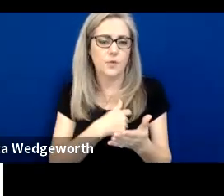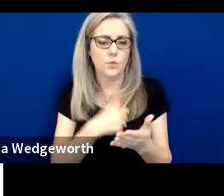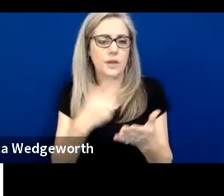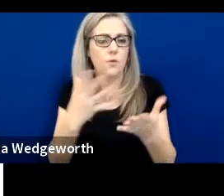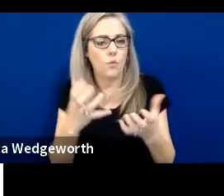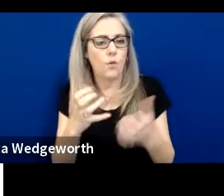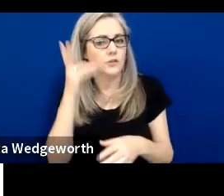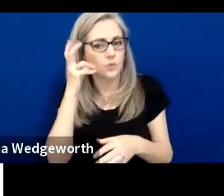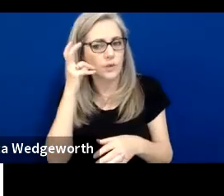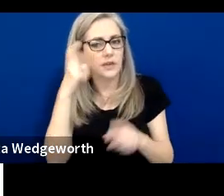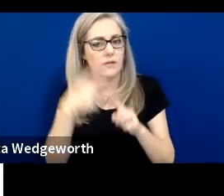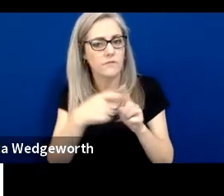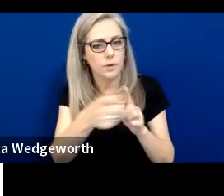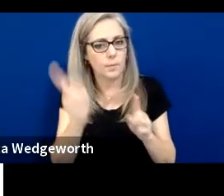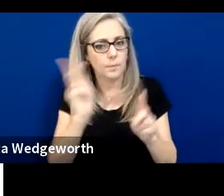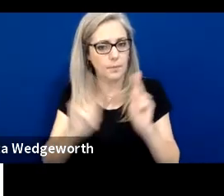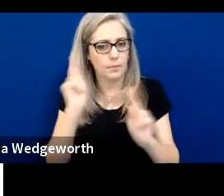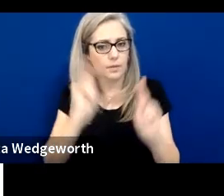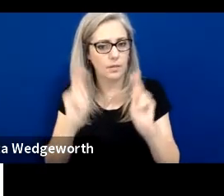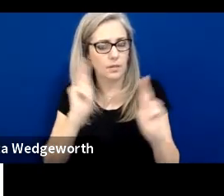from folks about.